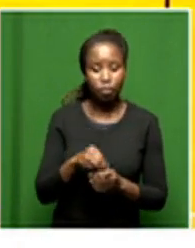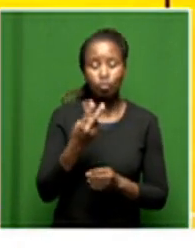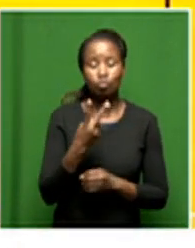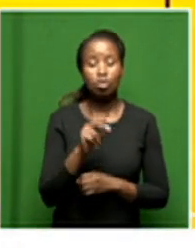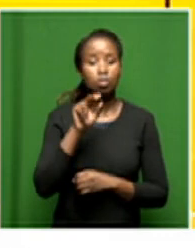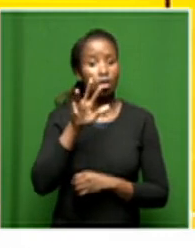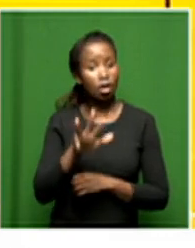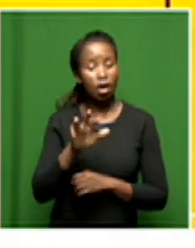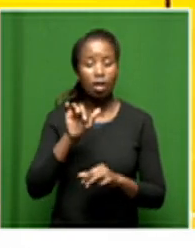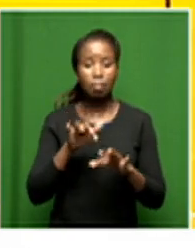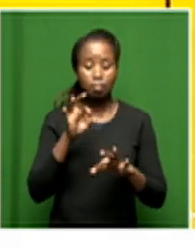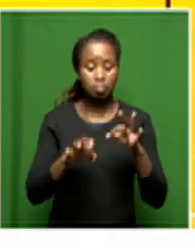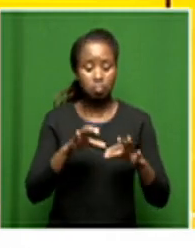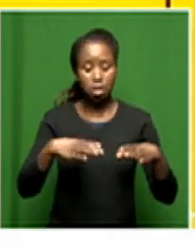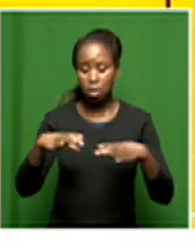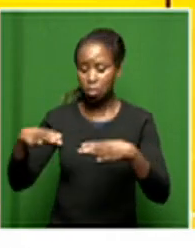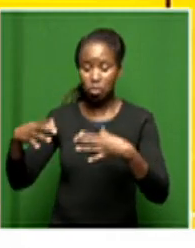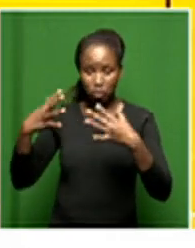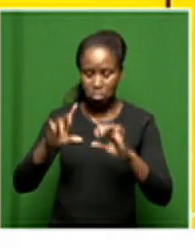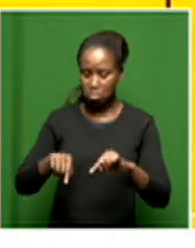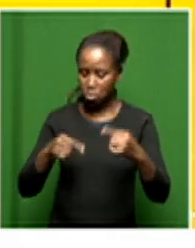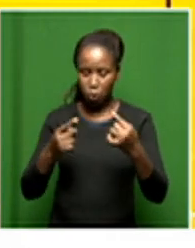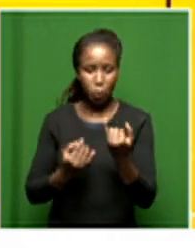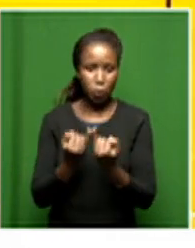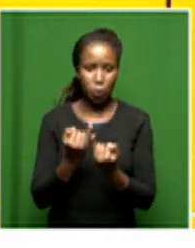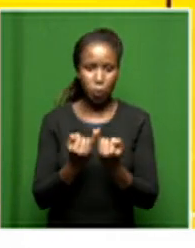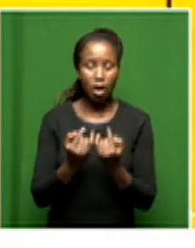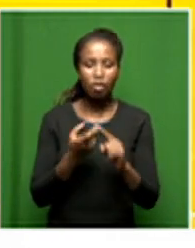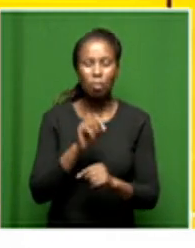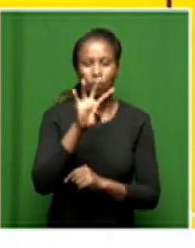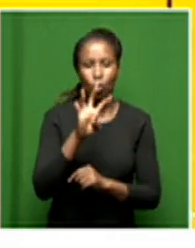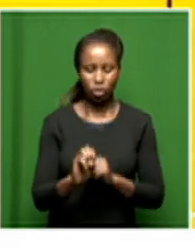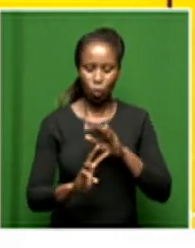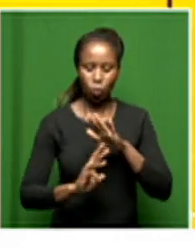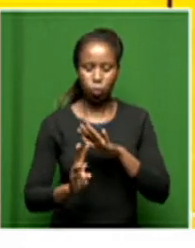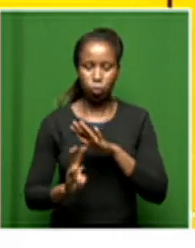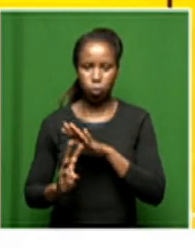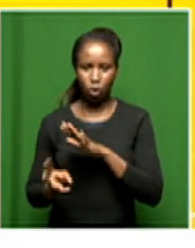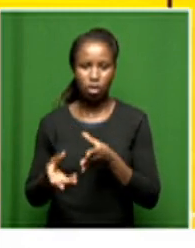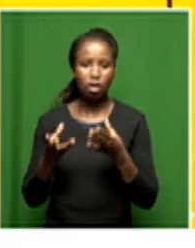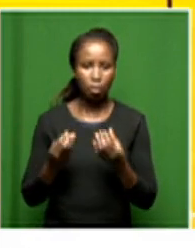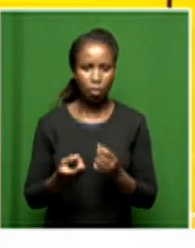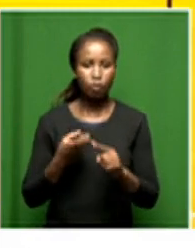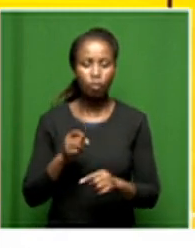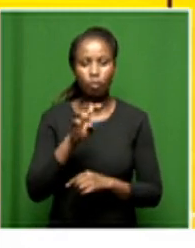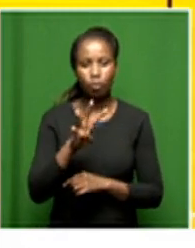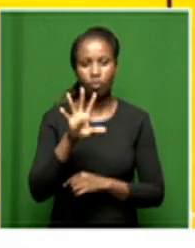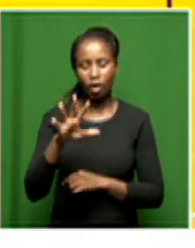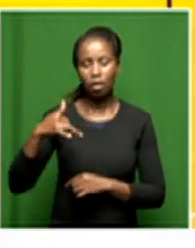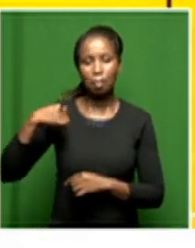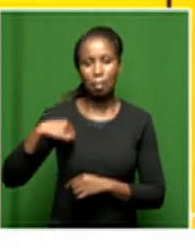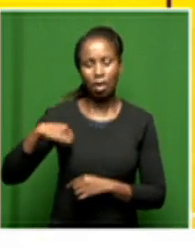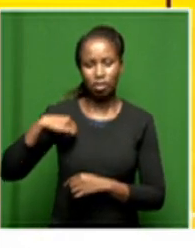parties, were going head-to-head in their respective wards. 40 wards were up for grabs in 25 municipalities in